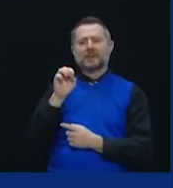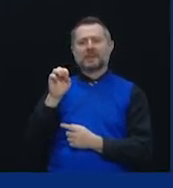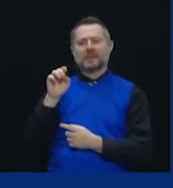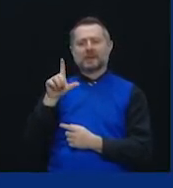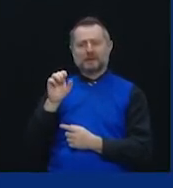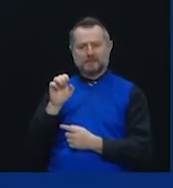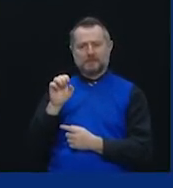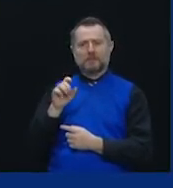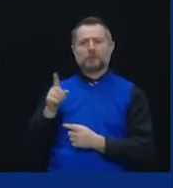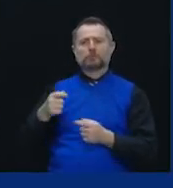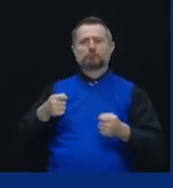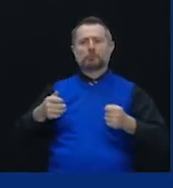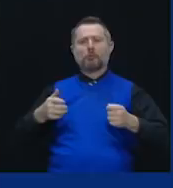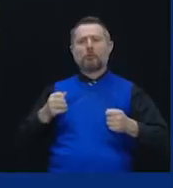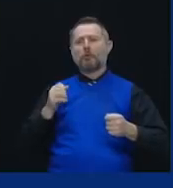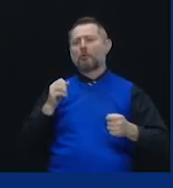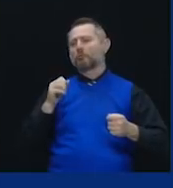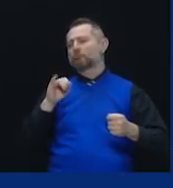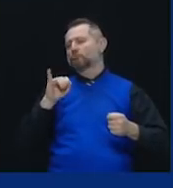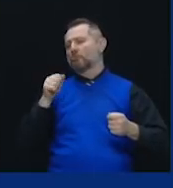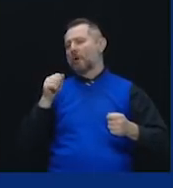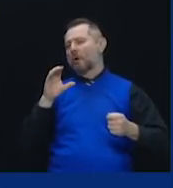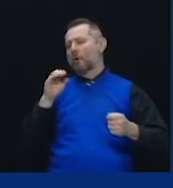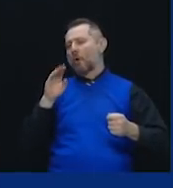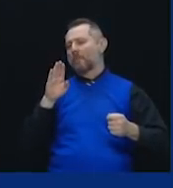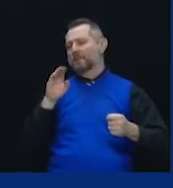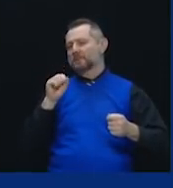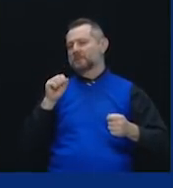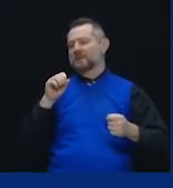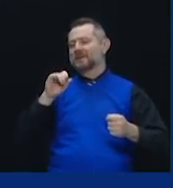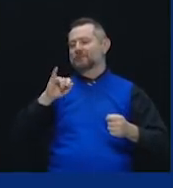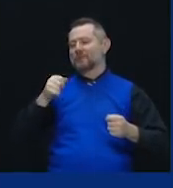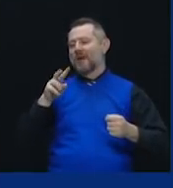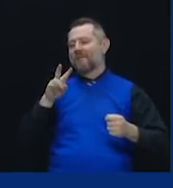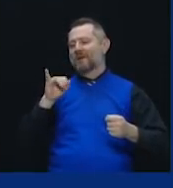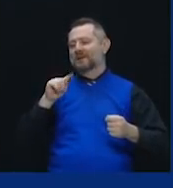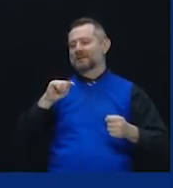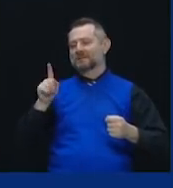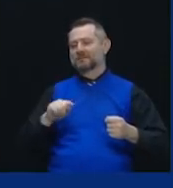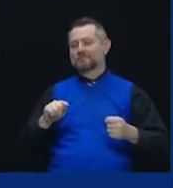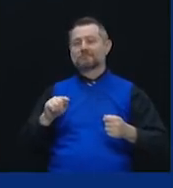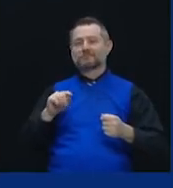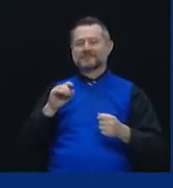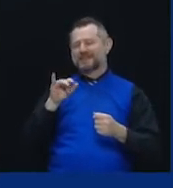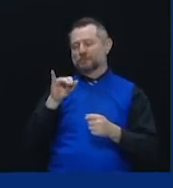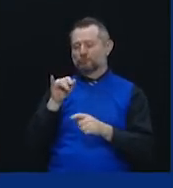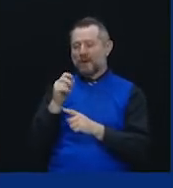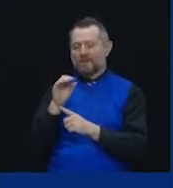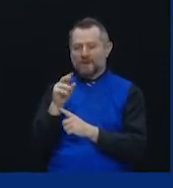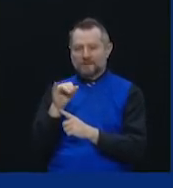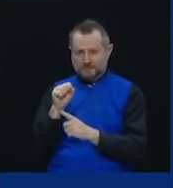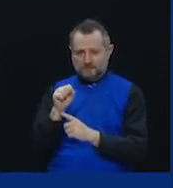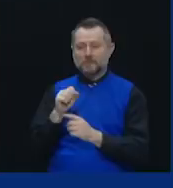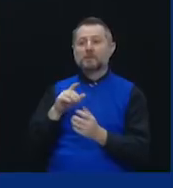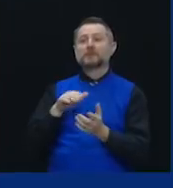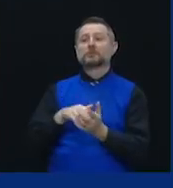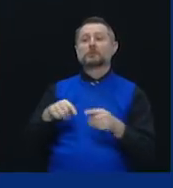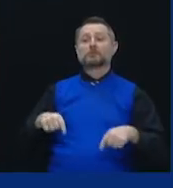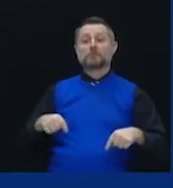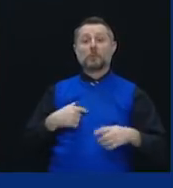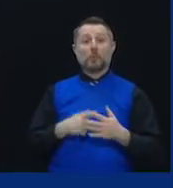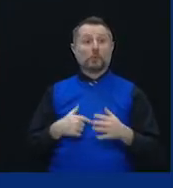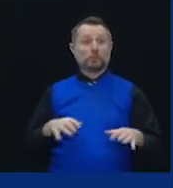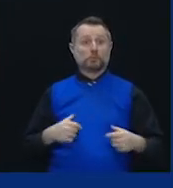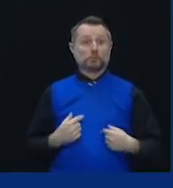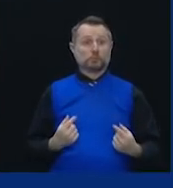Center. This is a little outside of the work of a convention center, what Javits